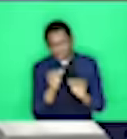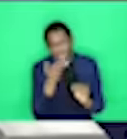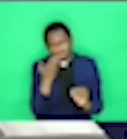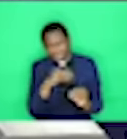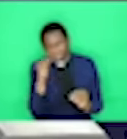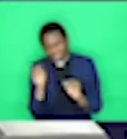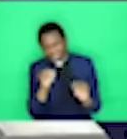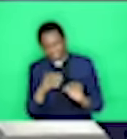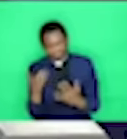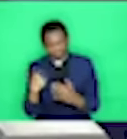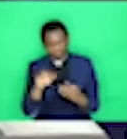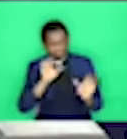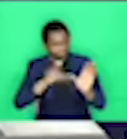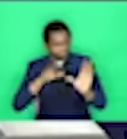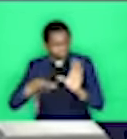teaching.